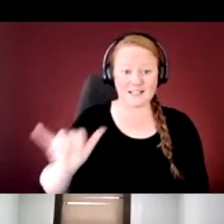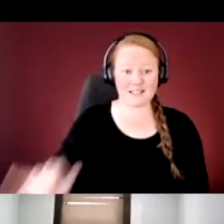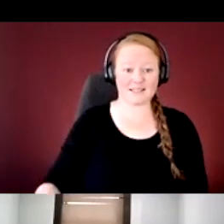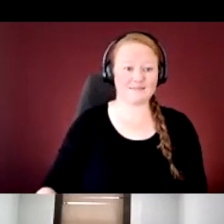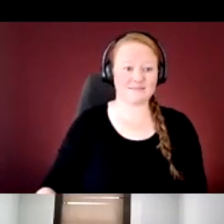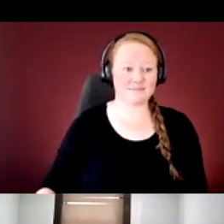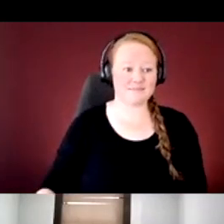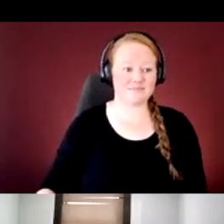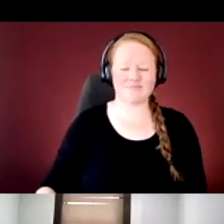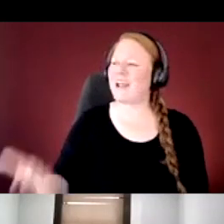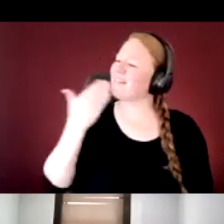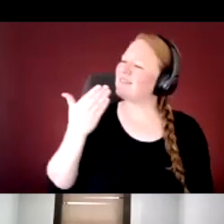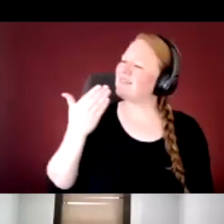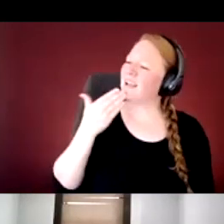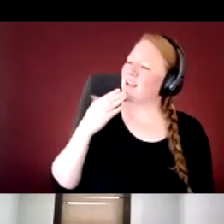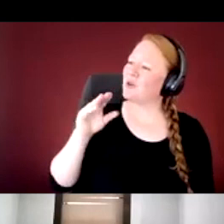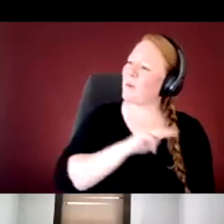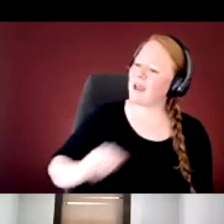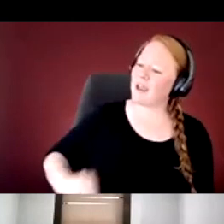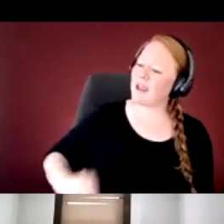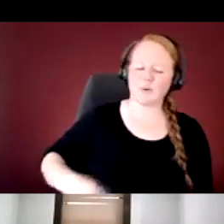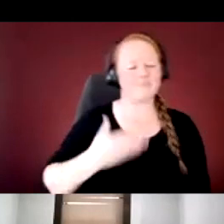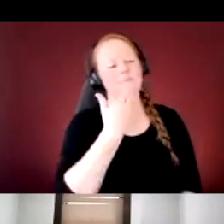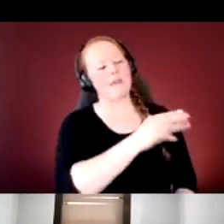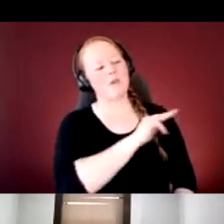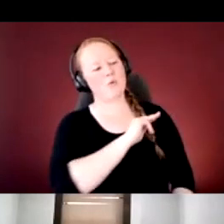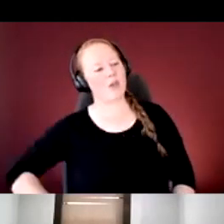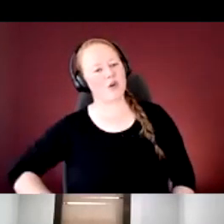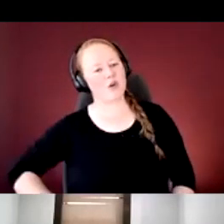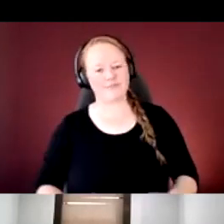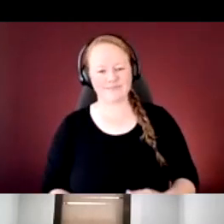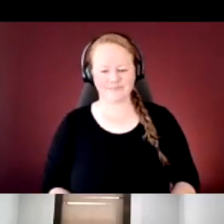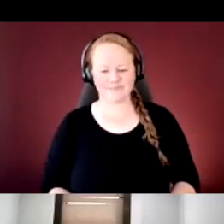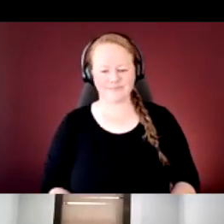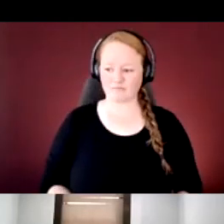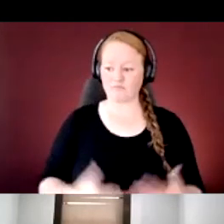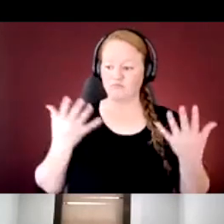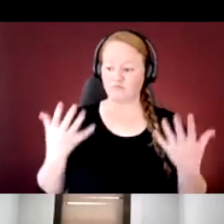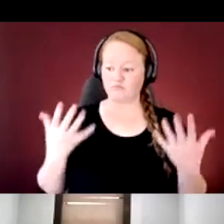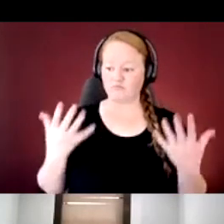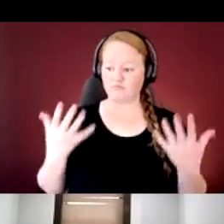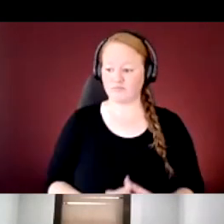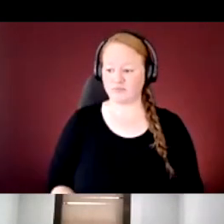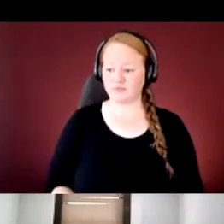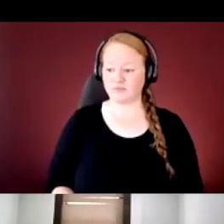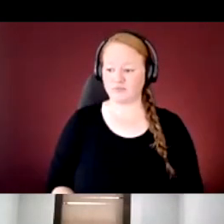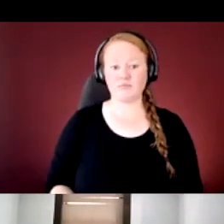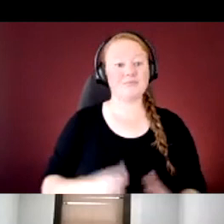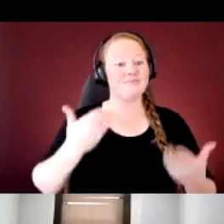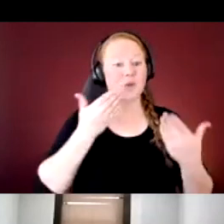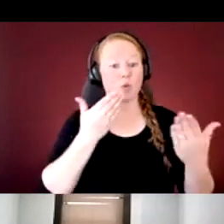Thank you, Mayor. Thank you, Mayor. So greetings and thank you all for being